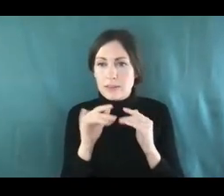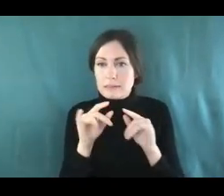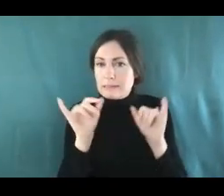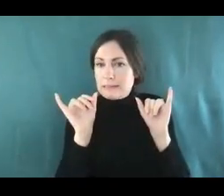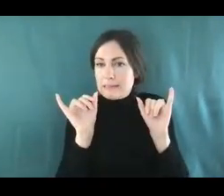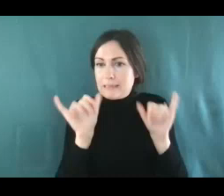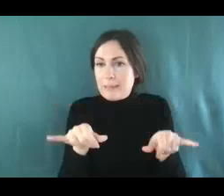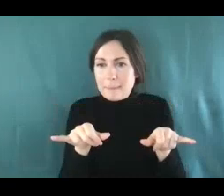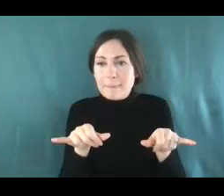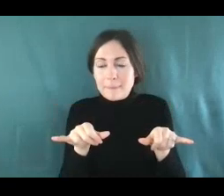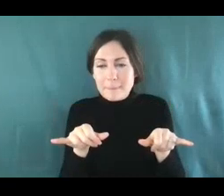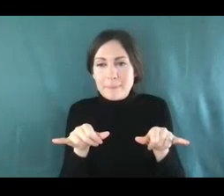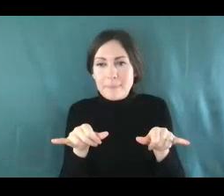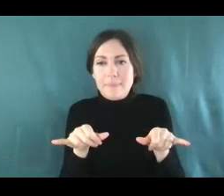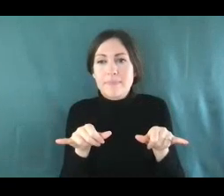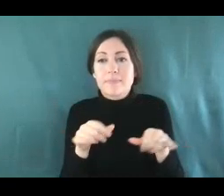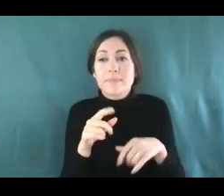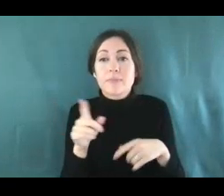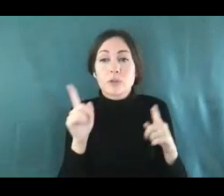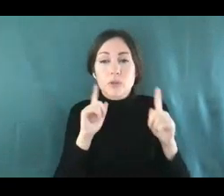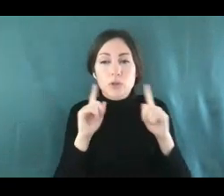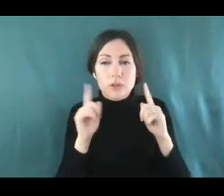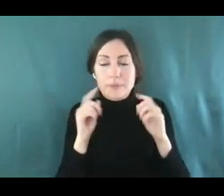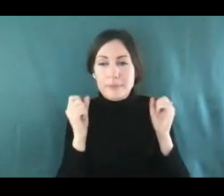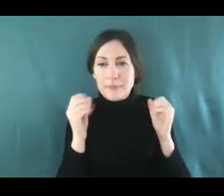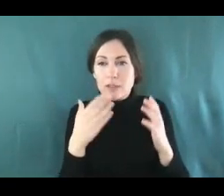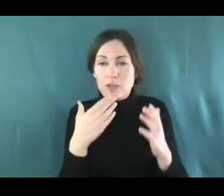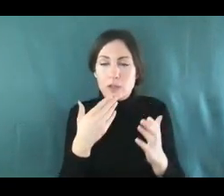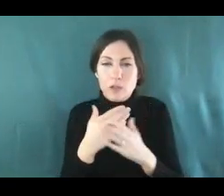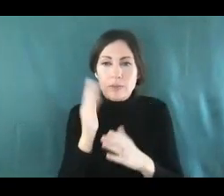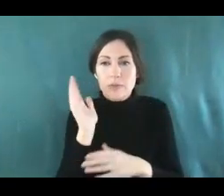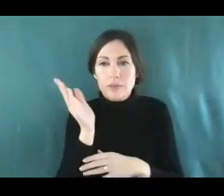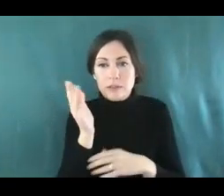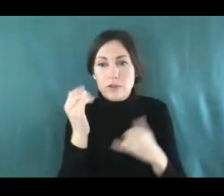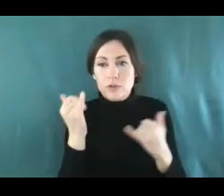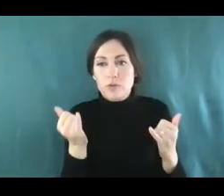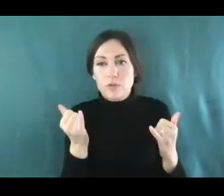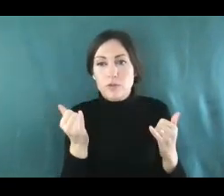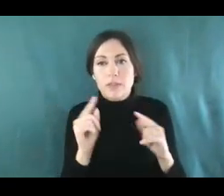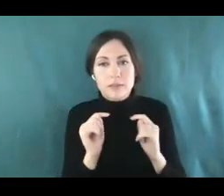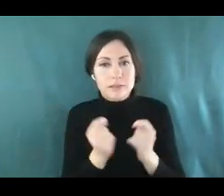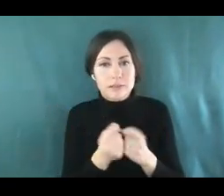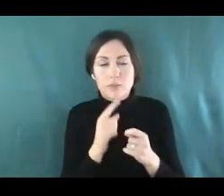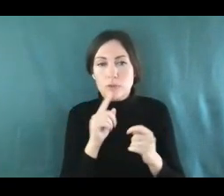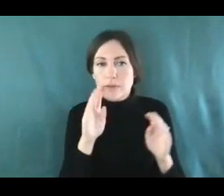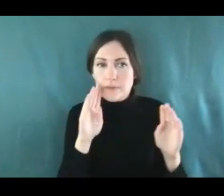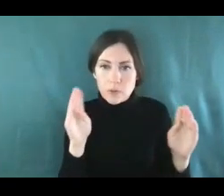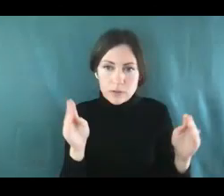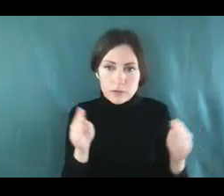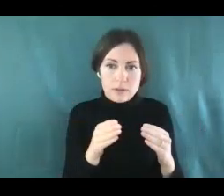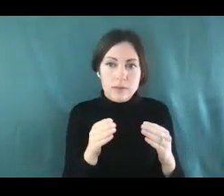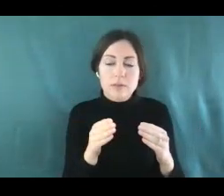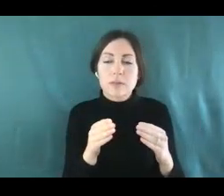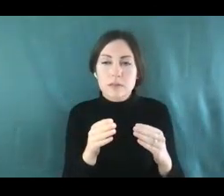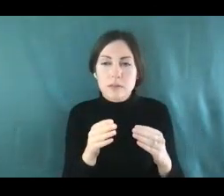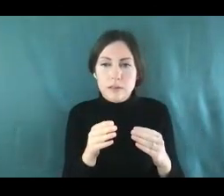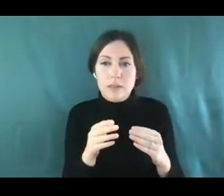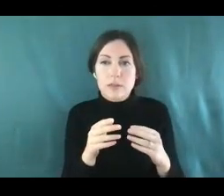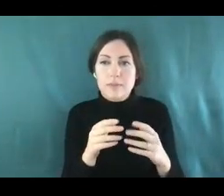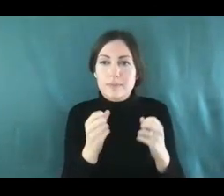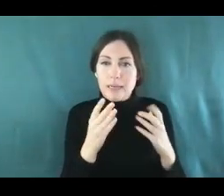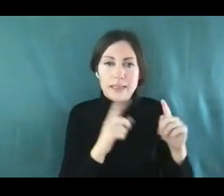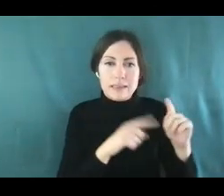office. And as you heard, just so many great presentations today that the team is really focusing on just a wide